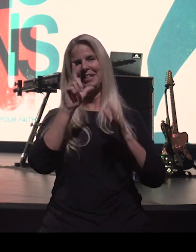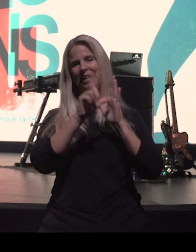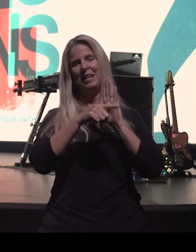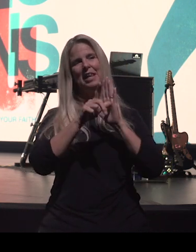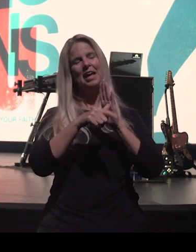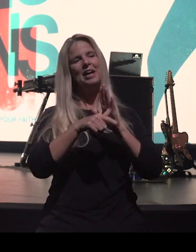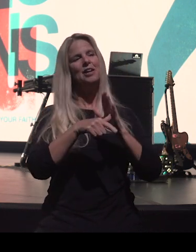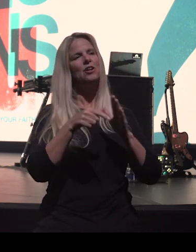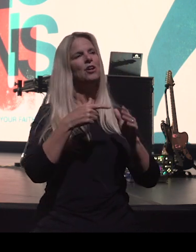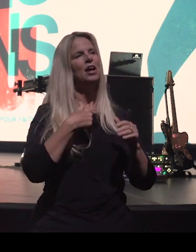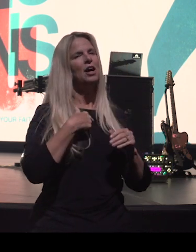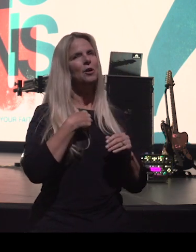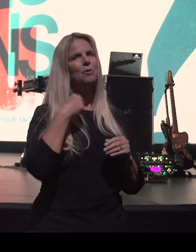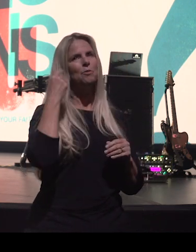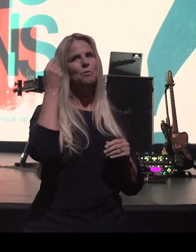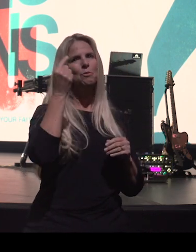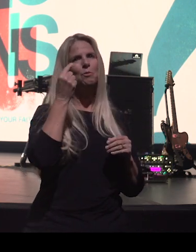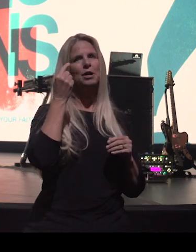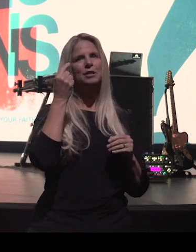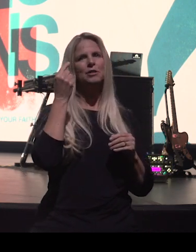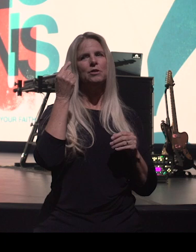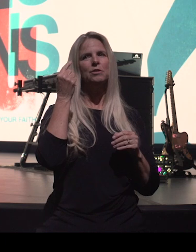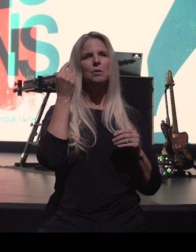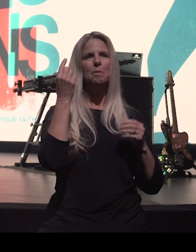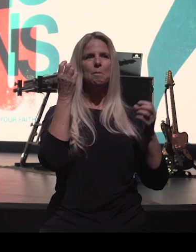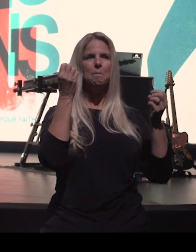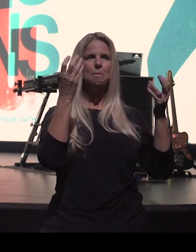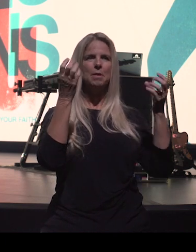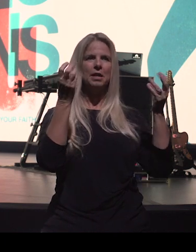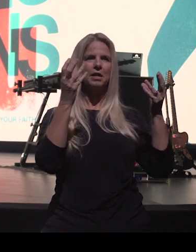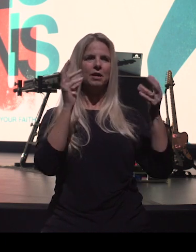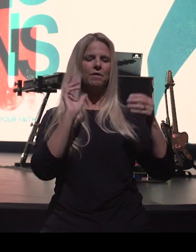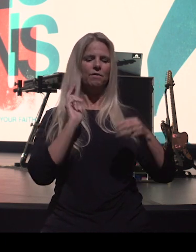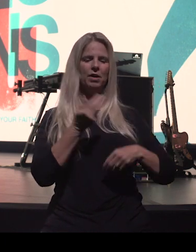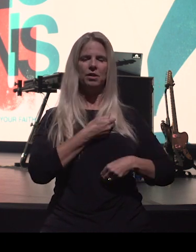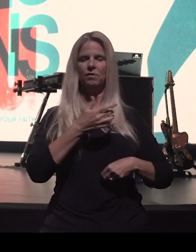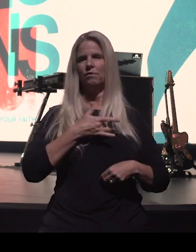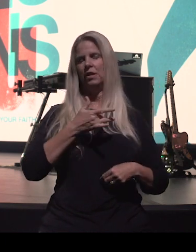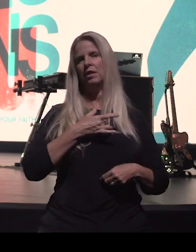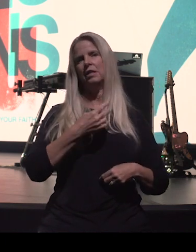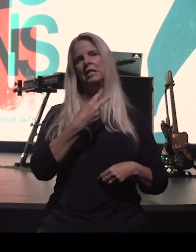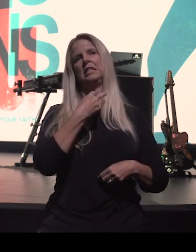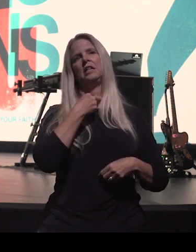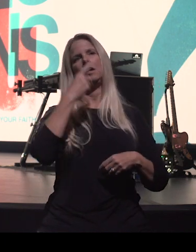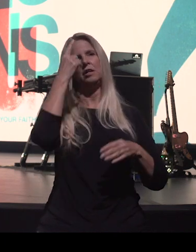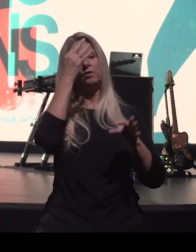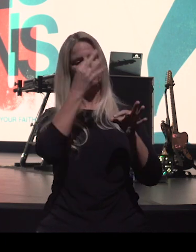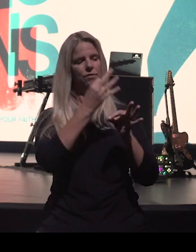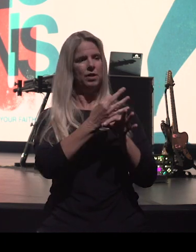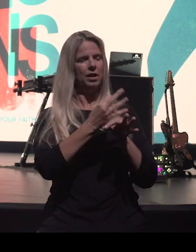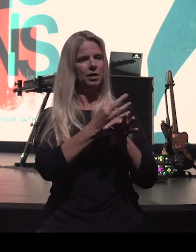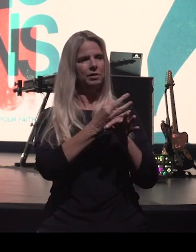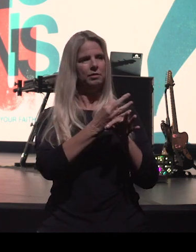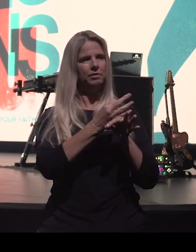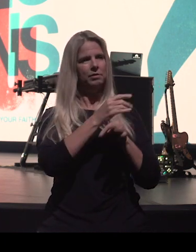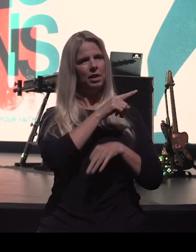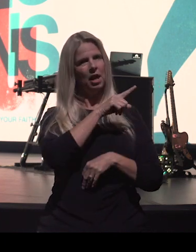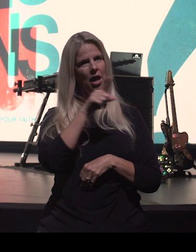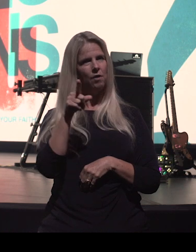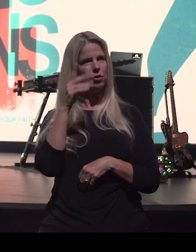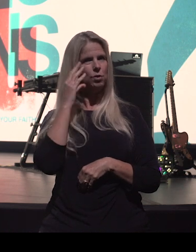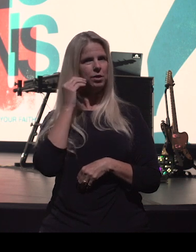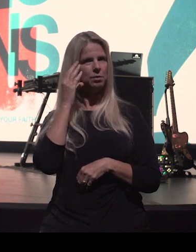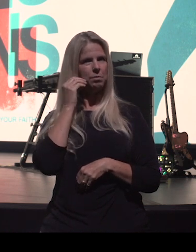I wonder how many of us feel stuck in our faith. You ever been there? You know, maybe you